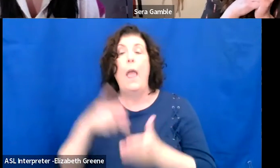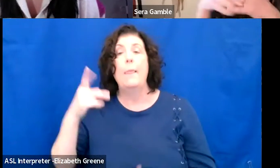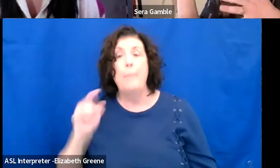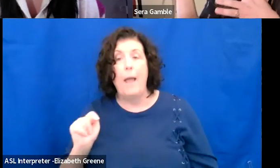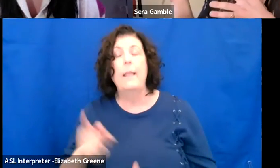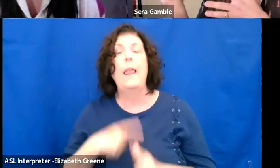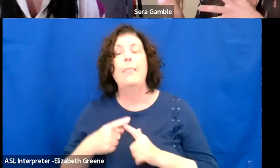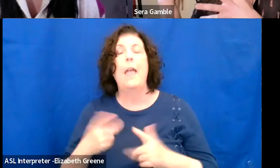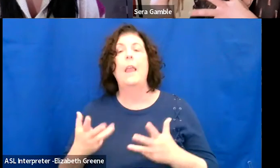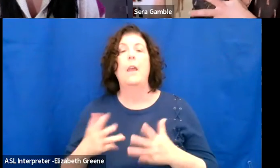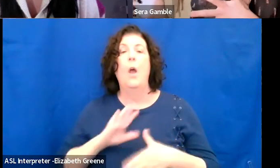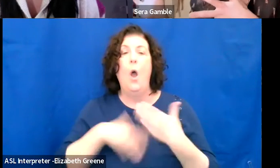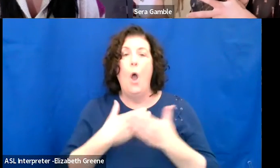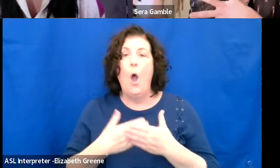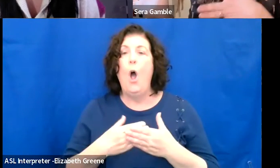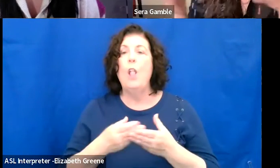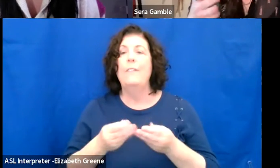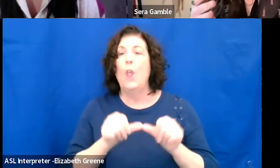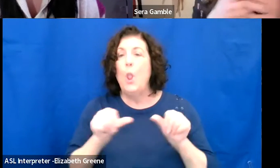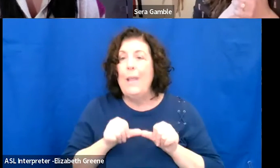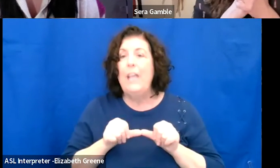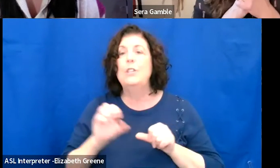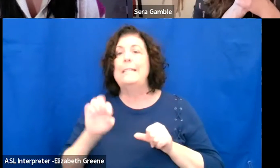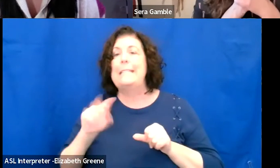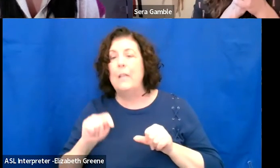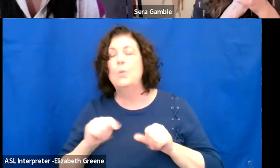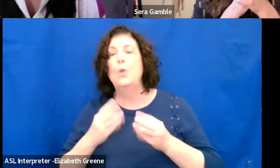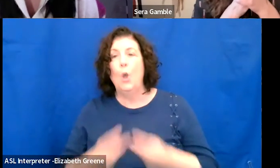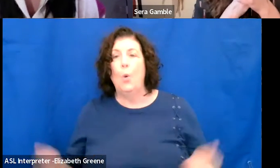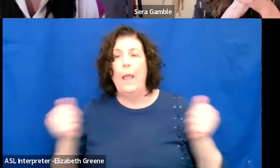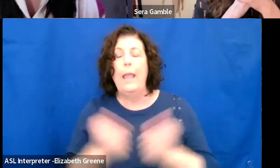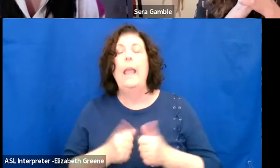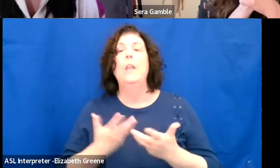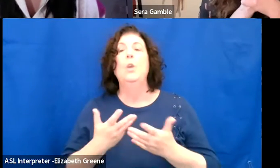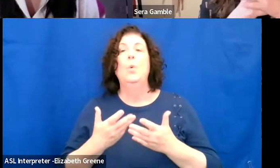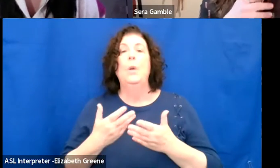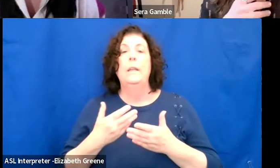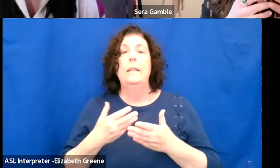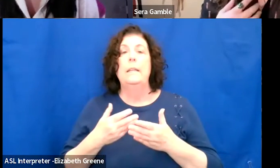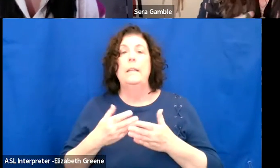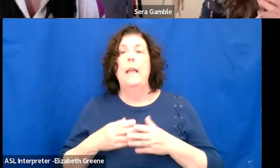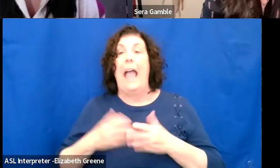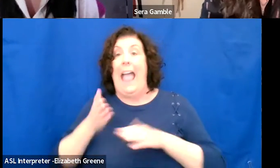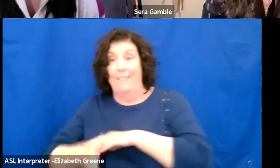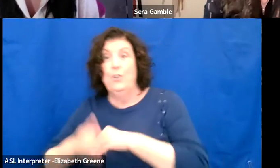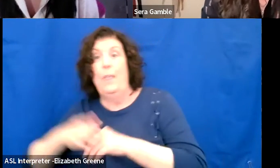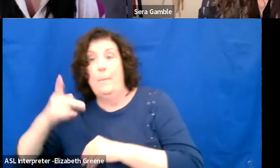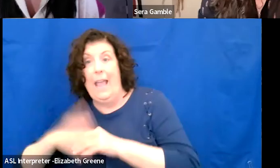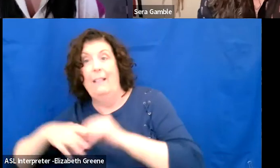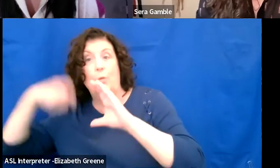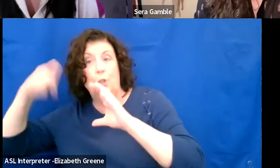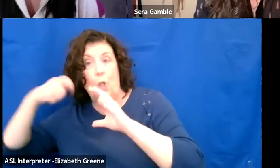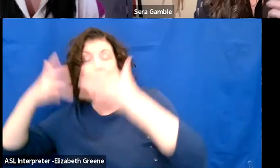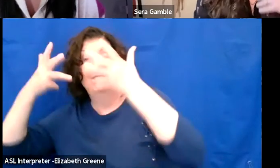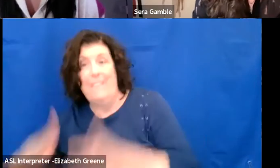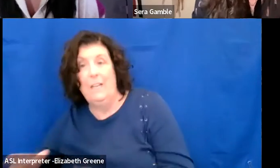And then all those locations and sets would go away. And you spend the next several months cutting it and testing it. And then they would, at a certain point, decide